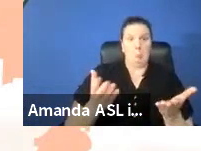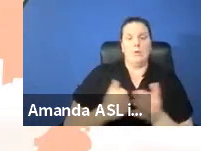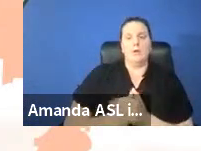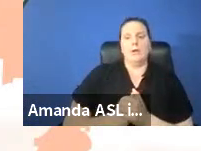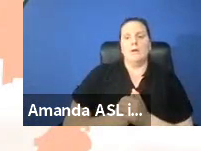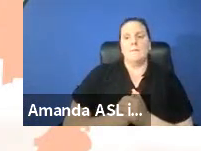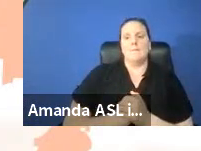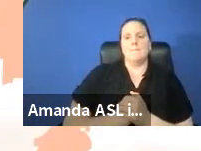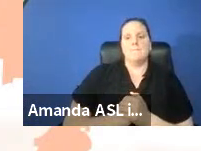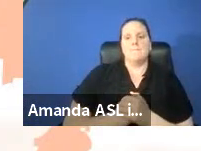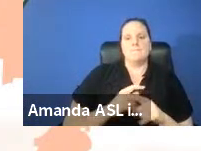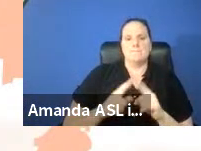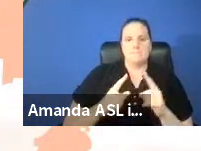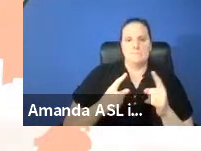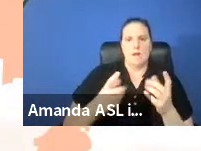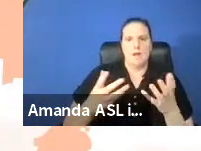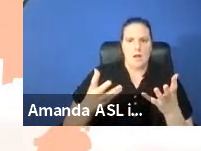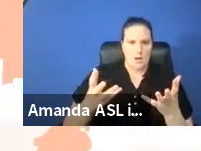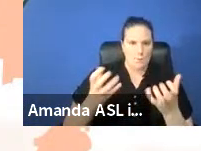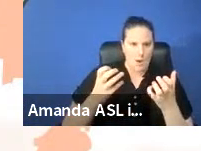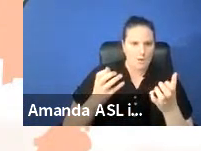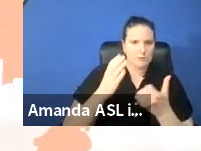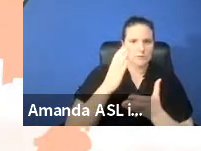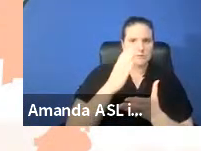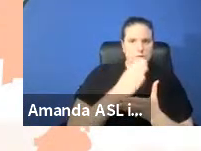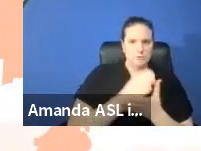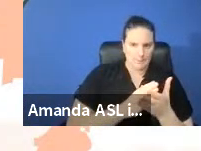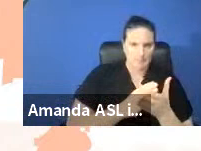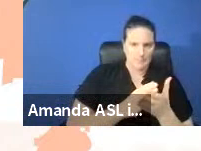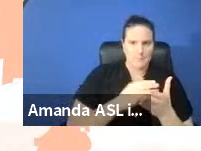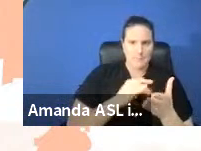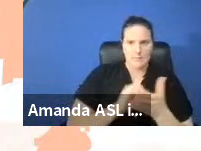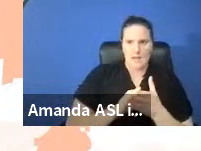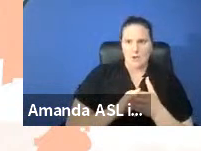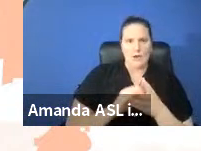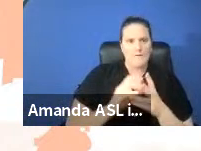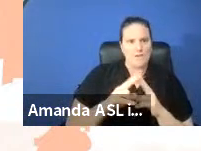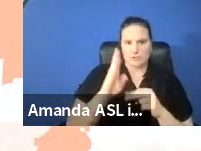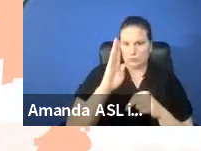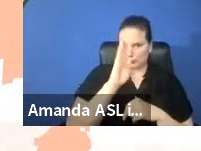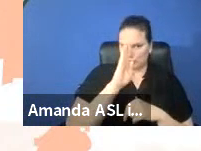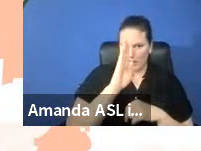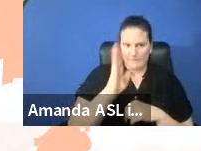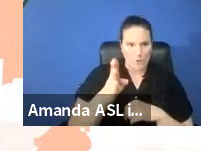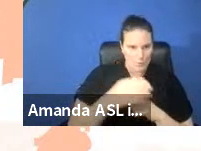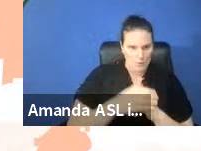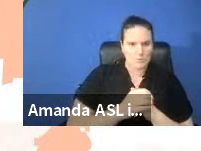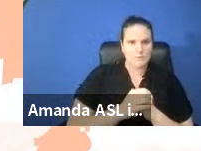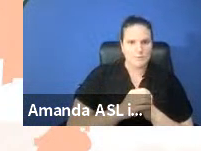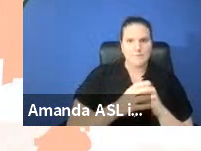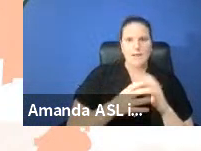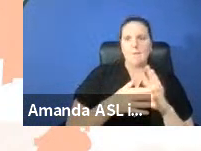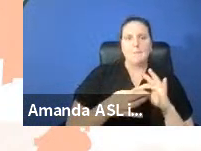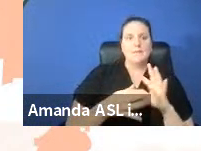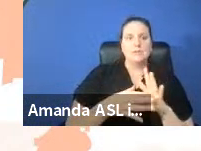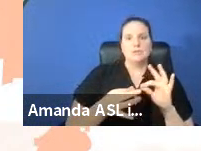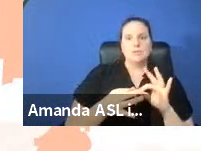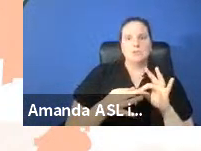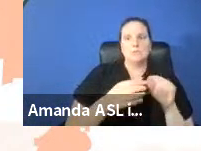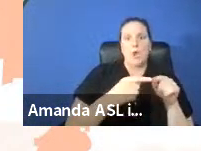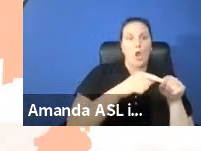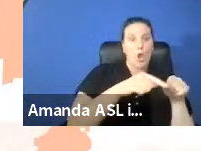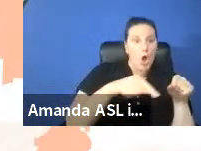I do want to, some that are probably just pretty straightforward. I mentioned along